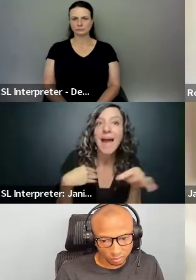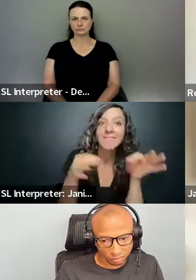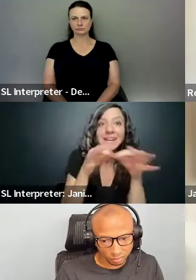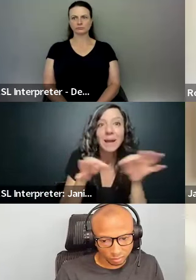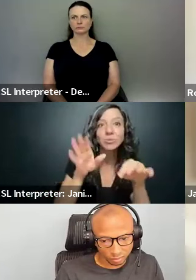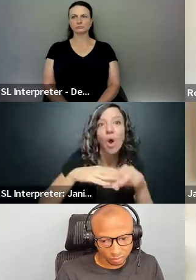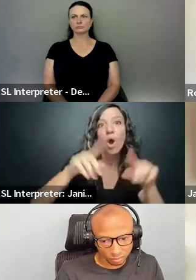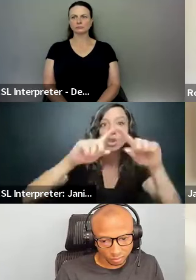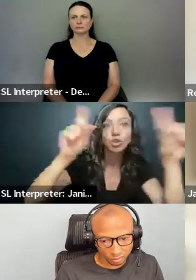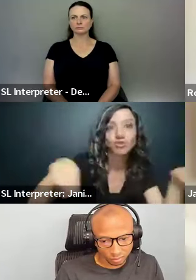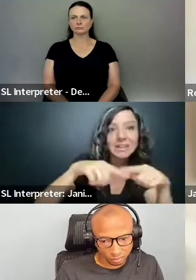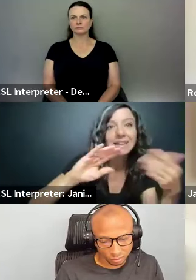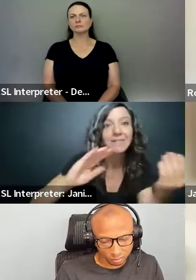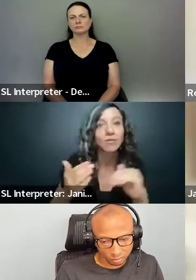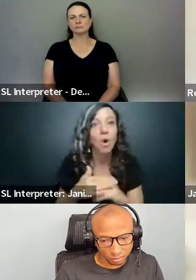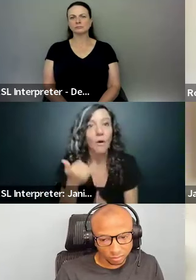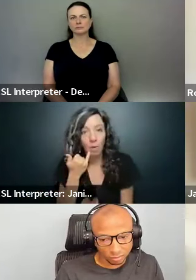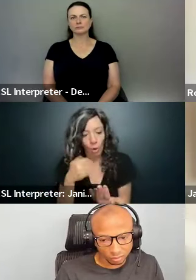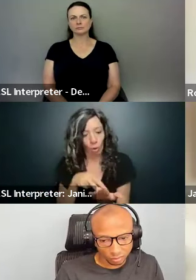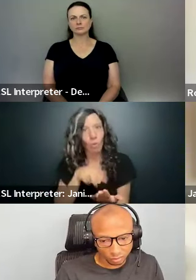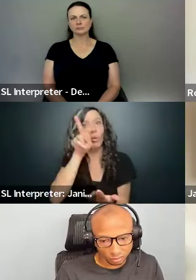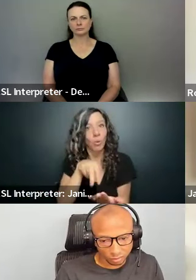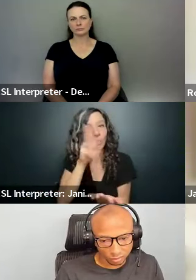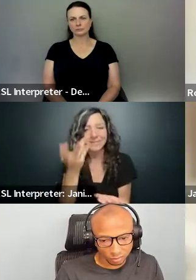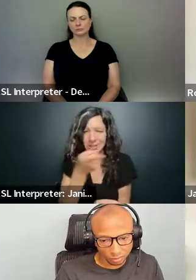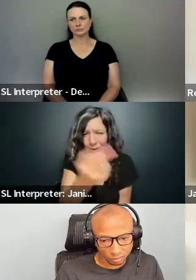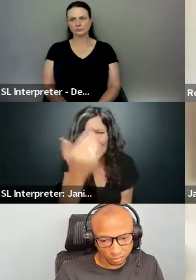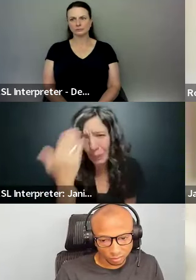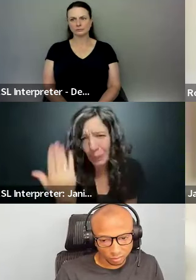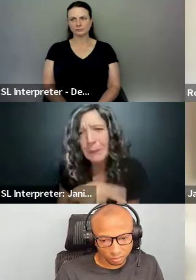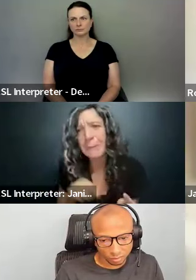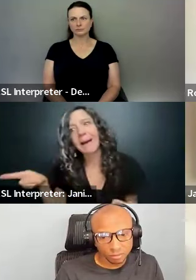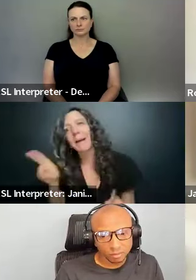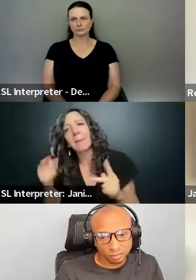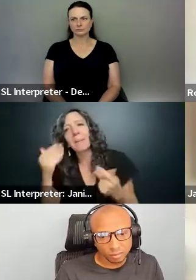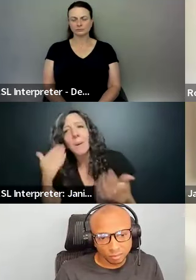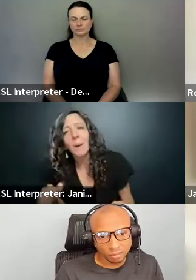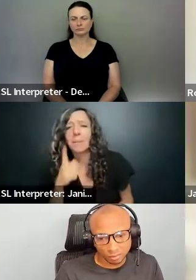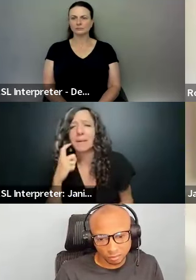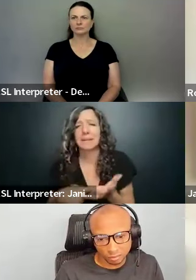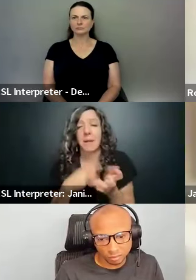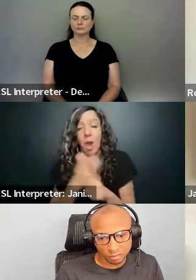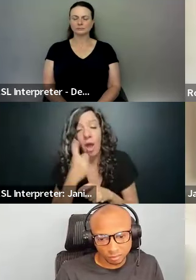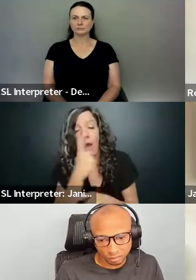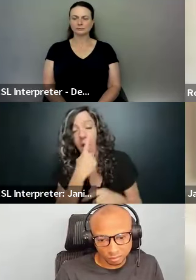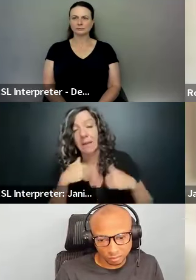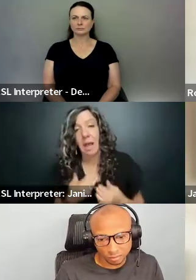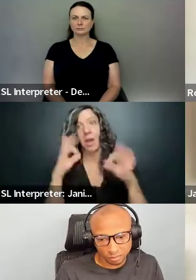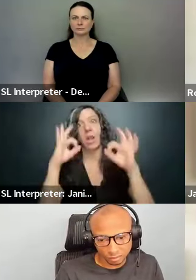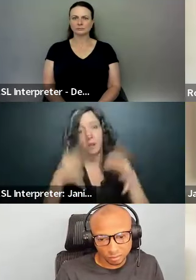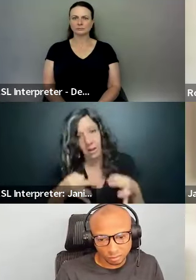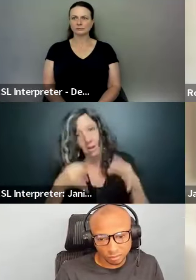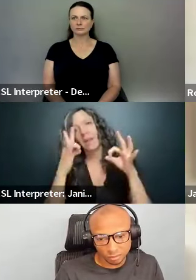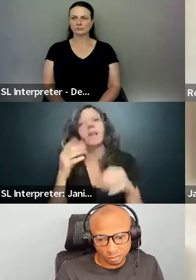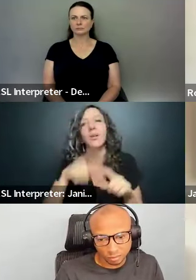phone. Why, right? Like, and then you understand, like, well, makes people uncomfortable just looking because they look there and are paying attention, or you